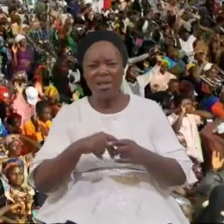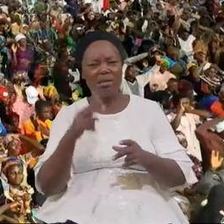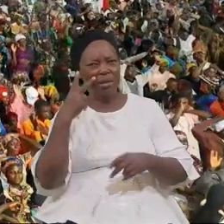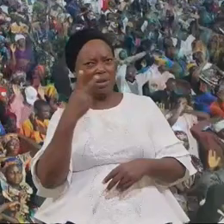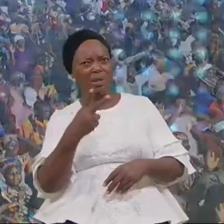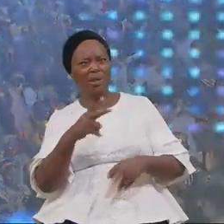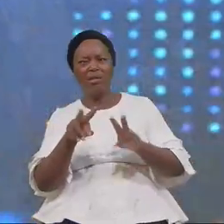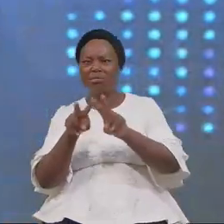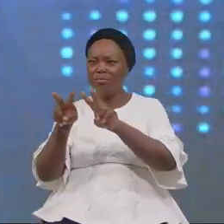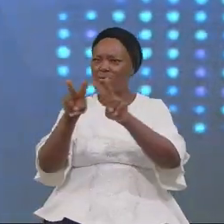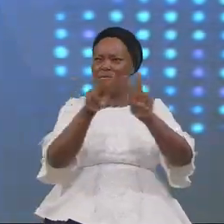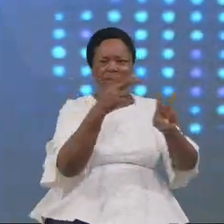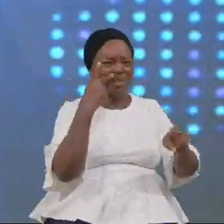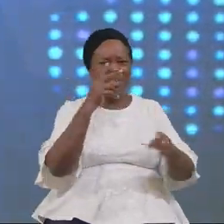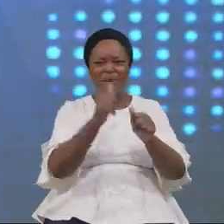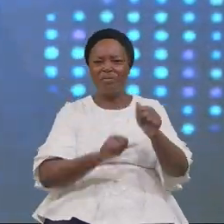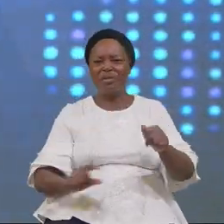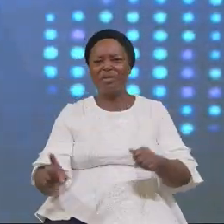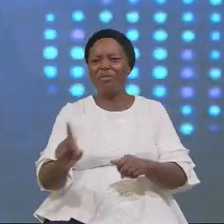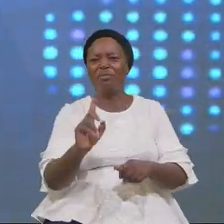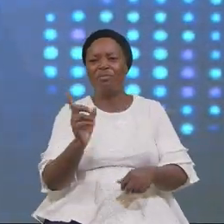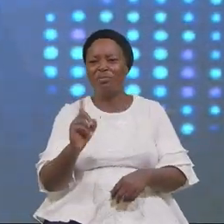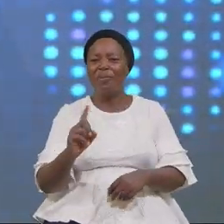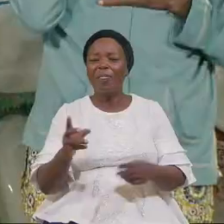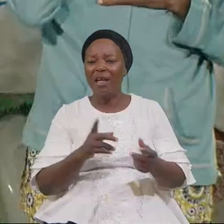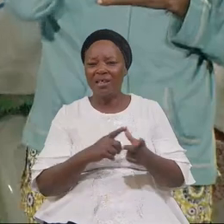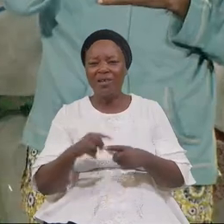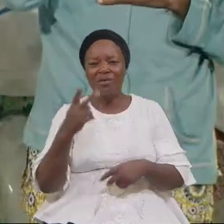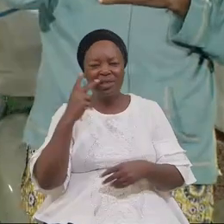behold, look at the people, you will see clearly.